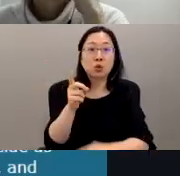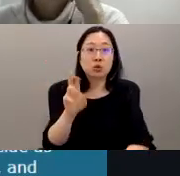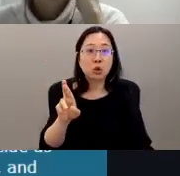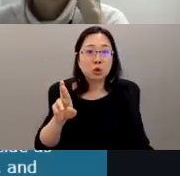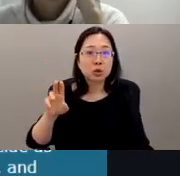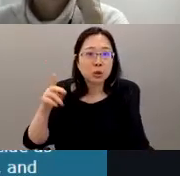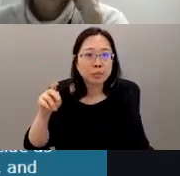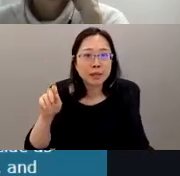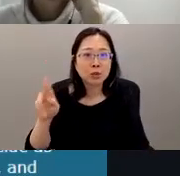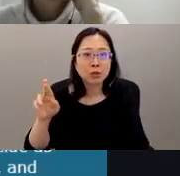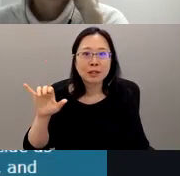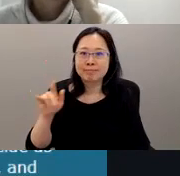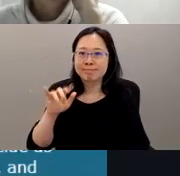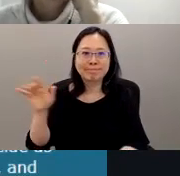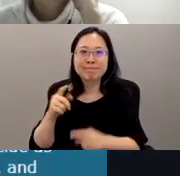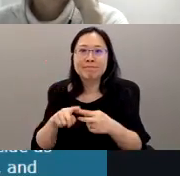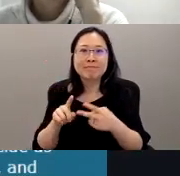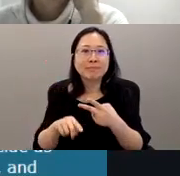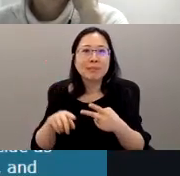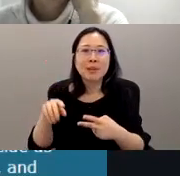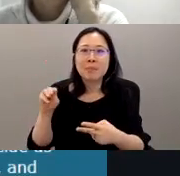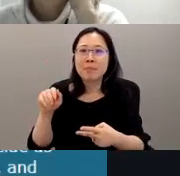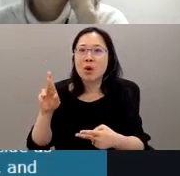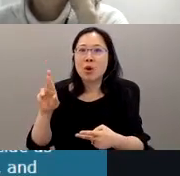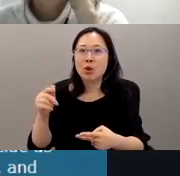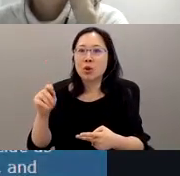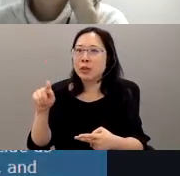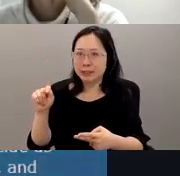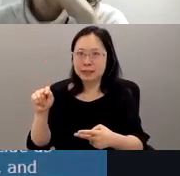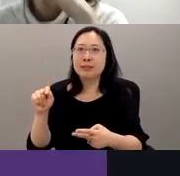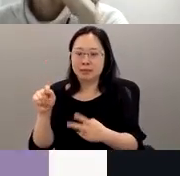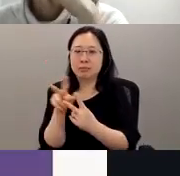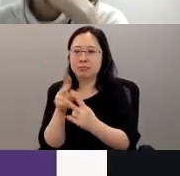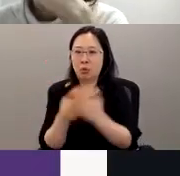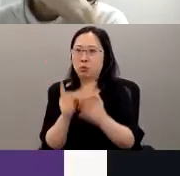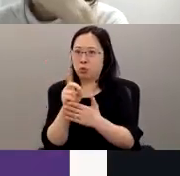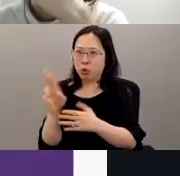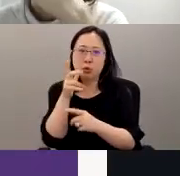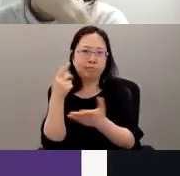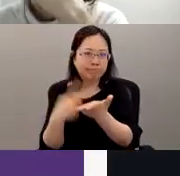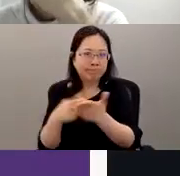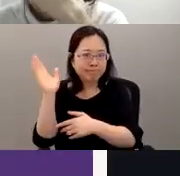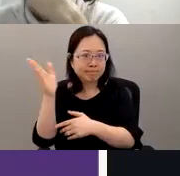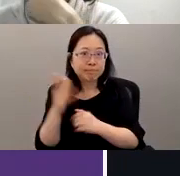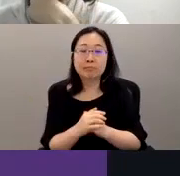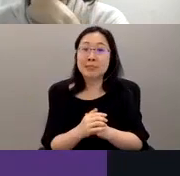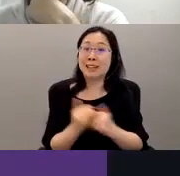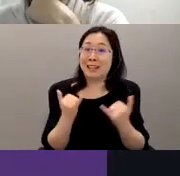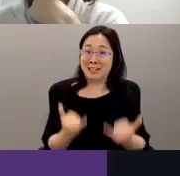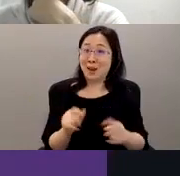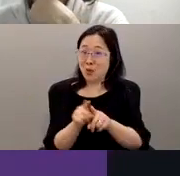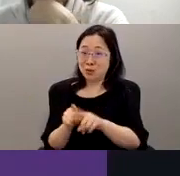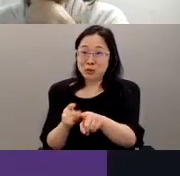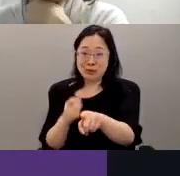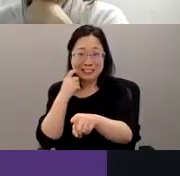Margaret McPherson, so not to be missed. And now that we live in such a virtual world that Julie was